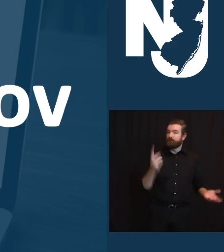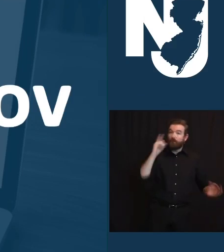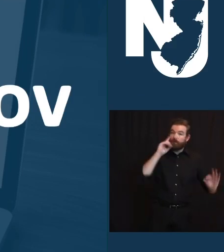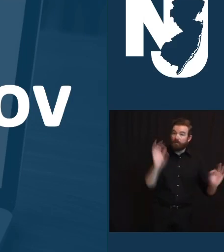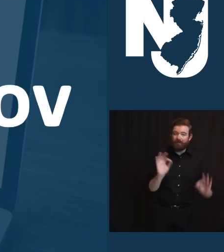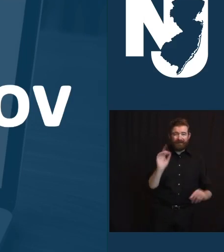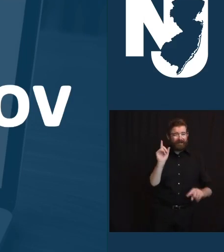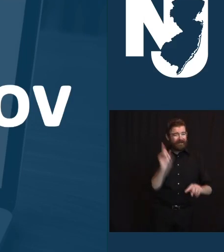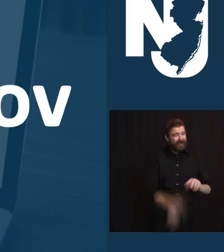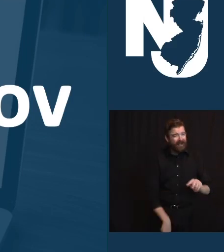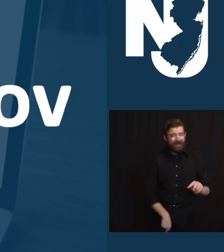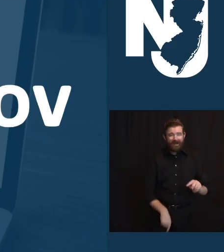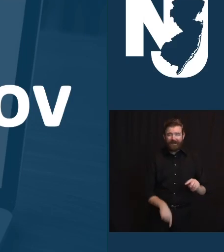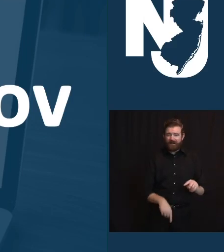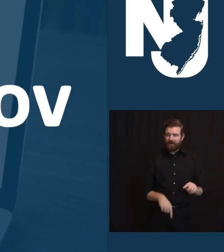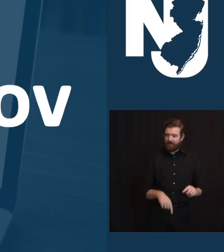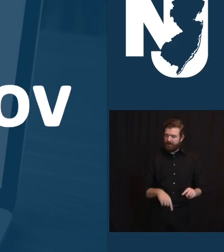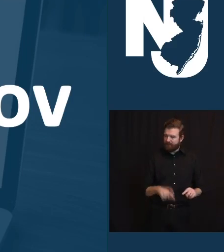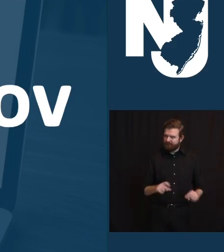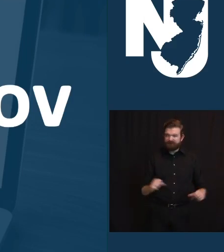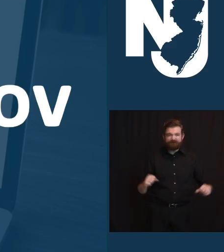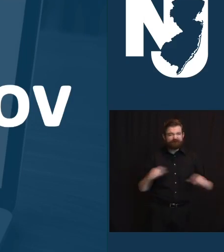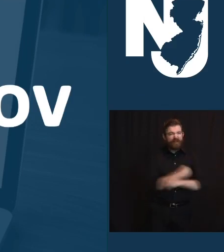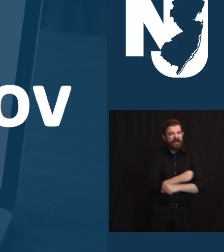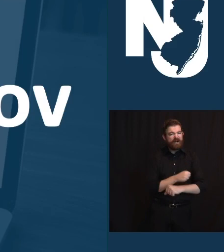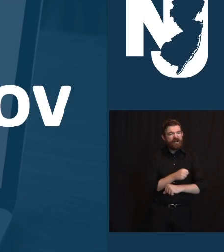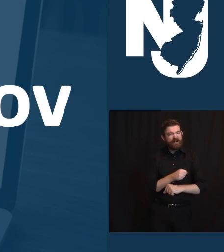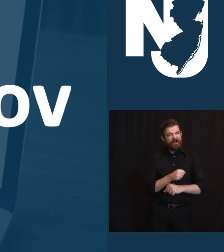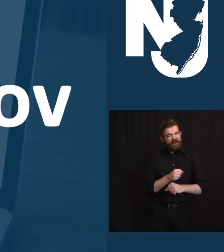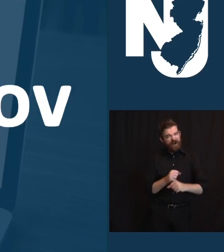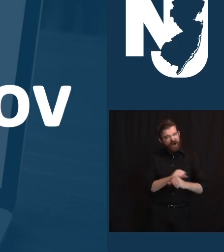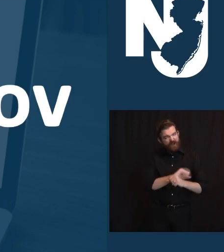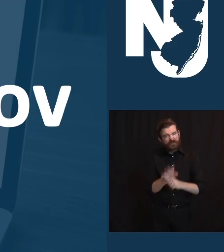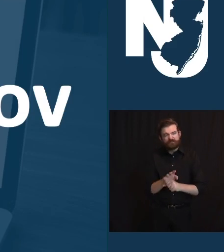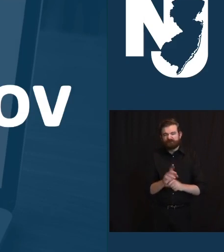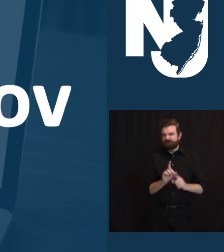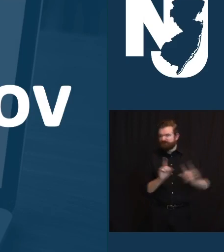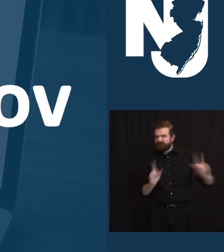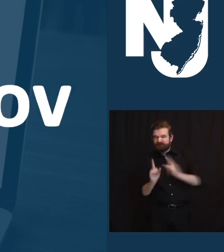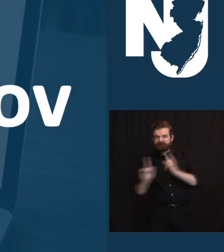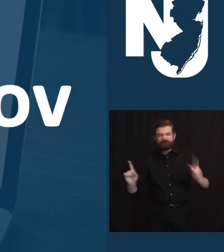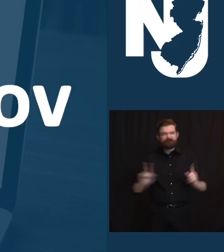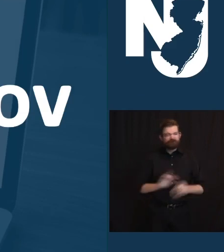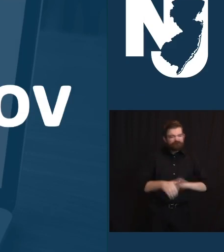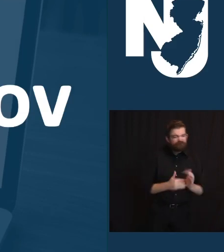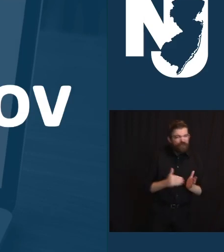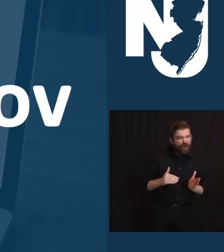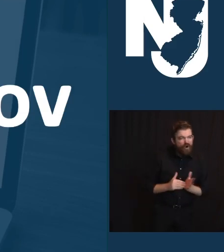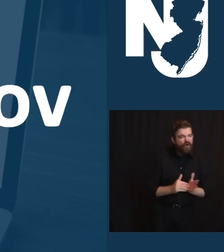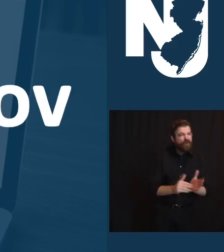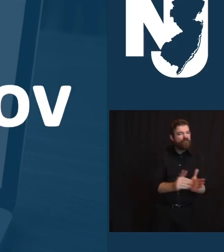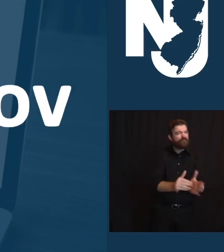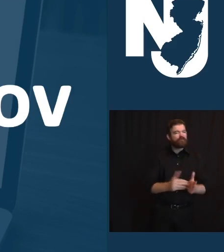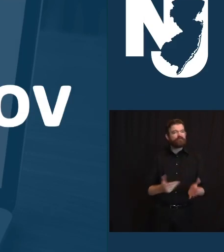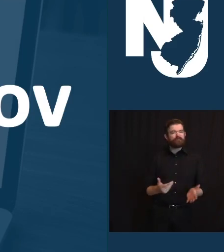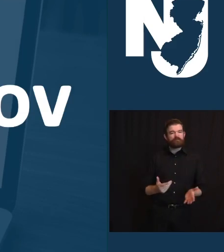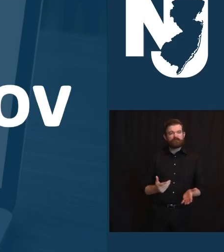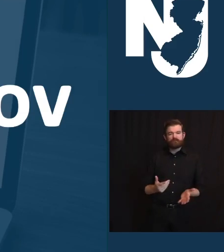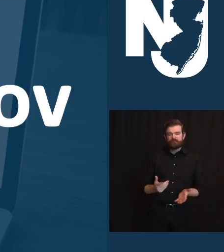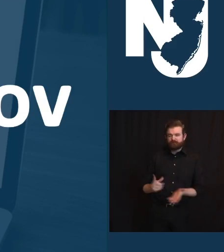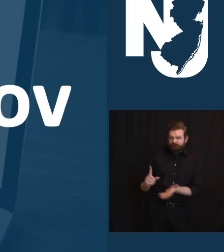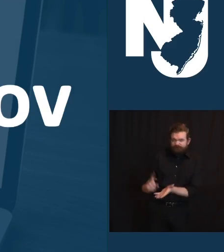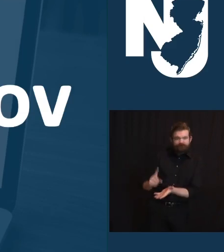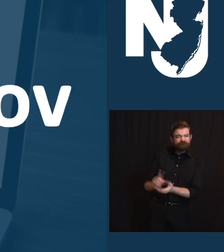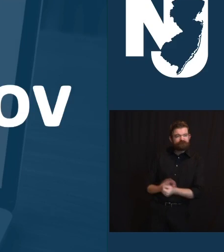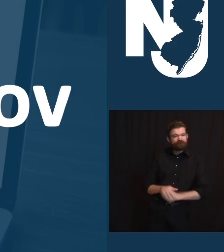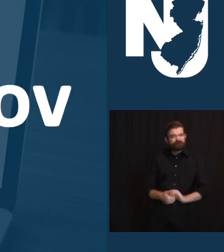how, by social distancing, by washing our hands frequently with soap and water or using hand sanitizer, by wearing